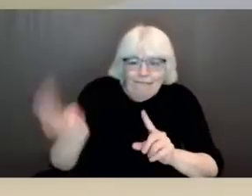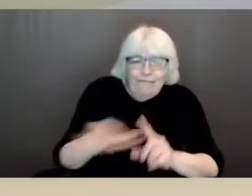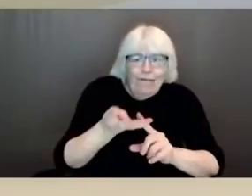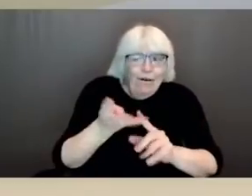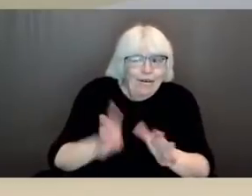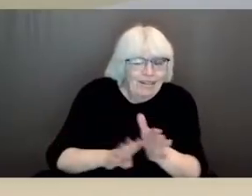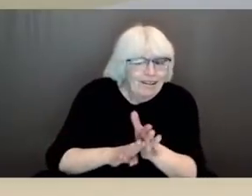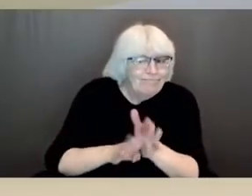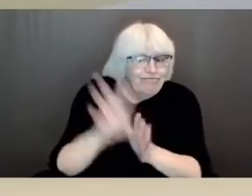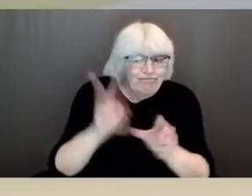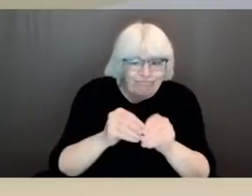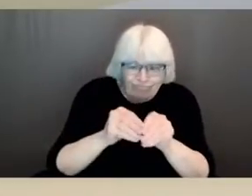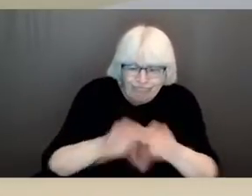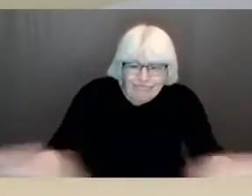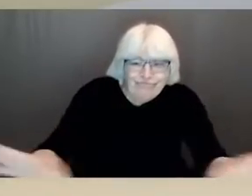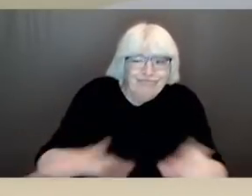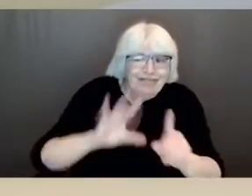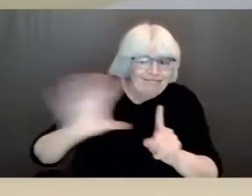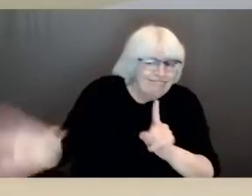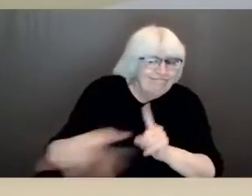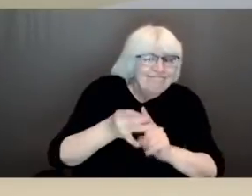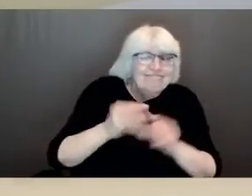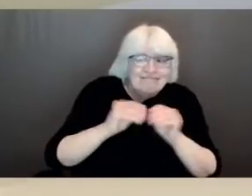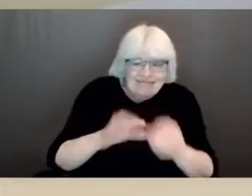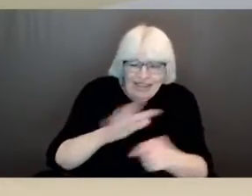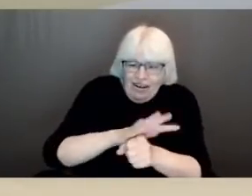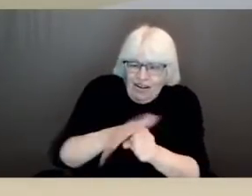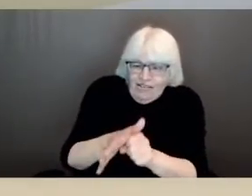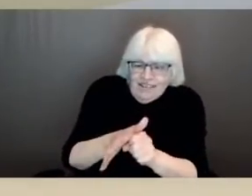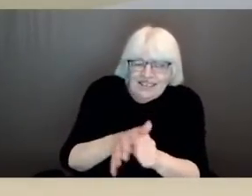overwhelming healthcare capacity in some provinces.